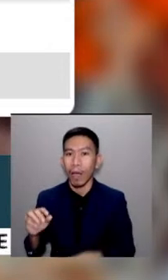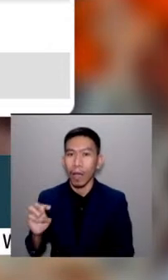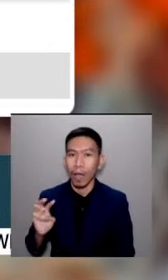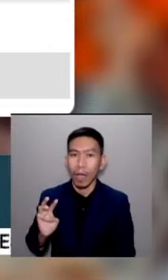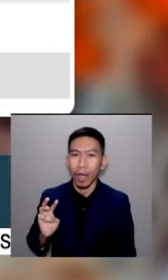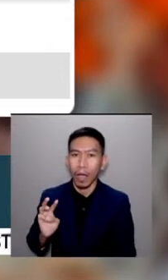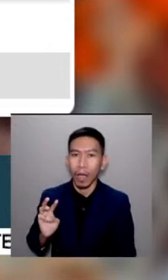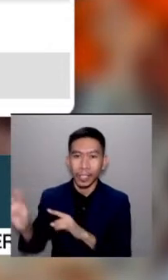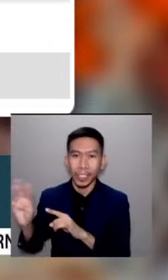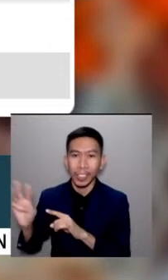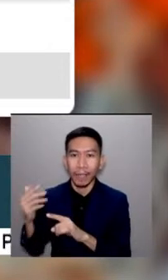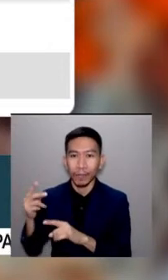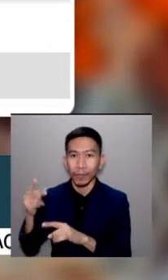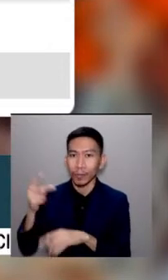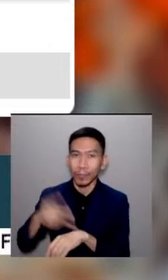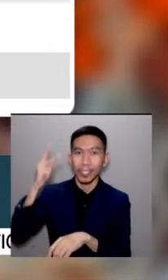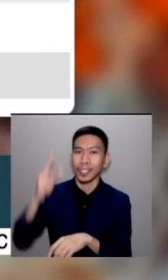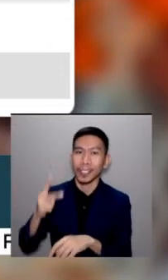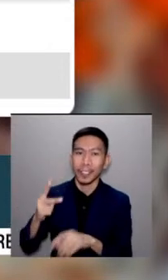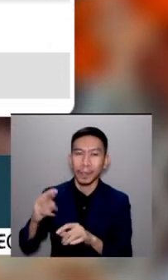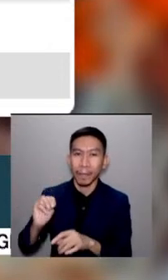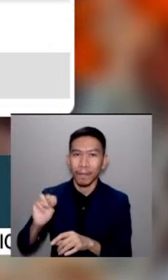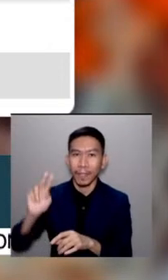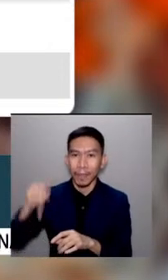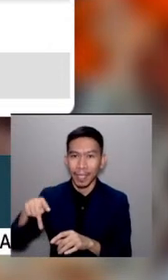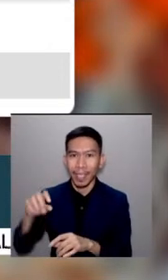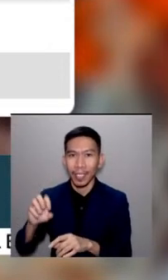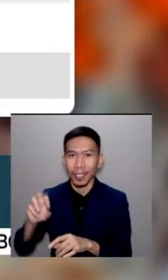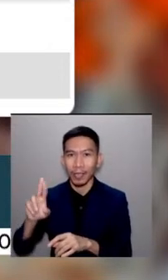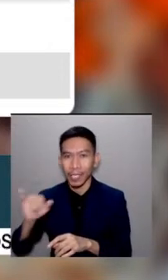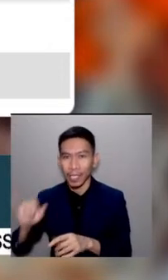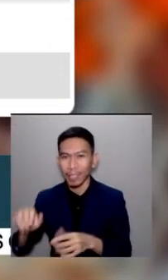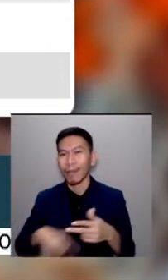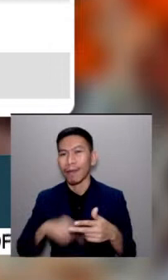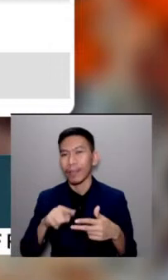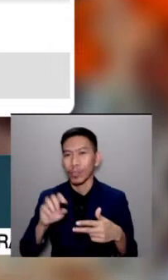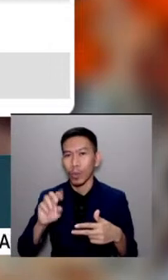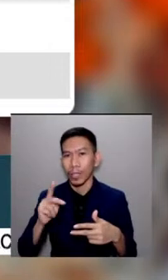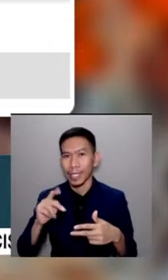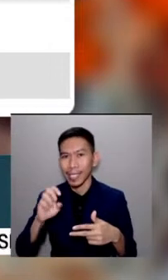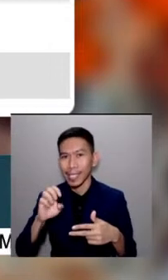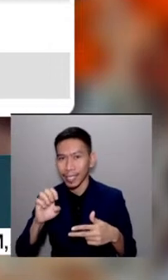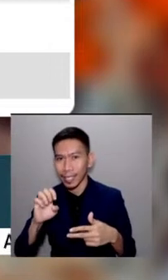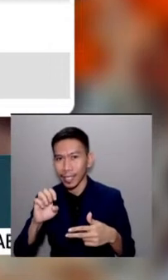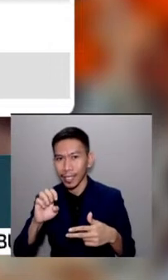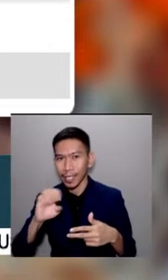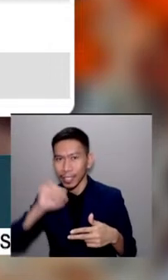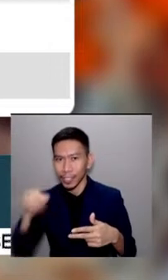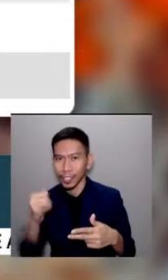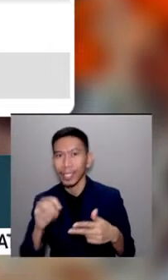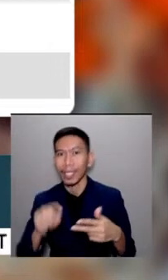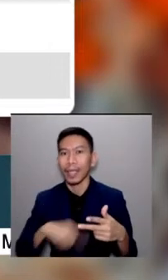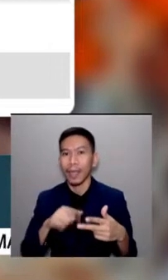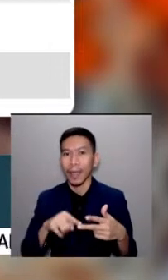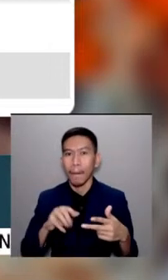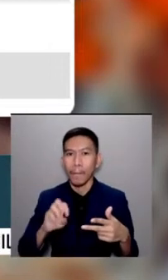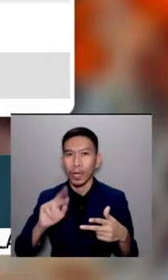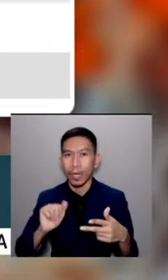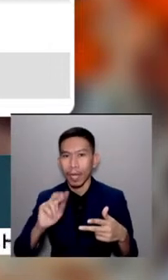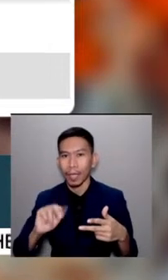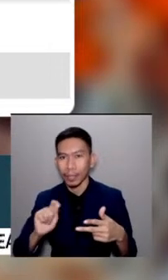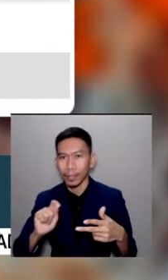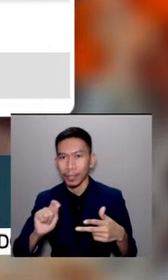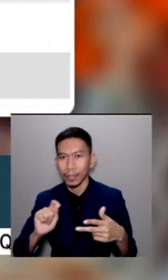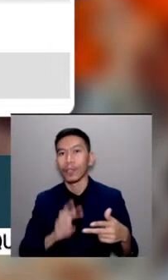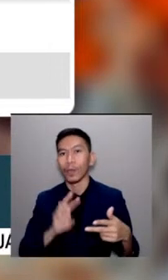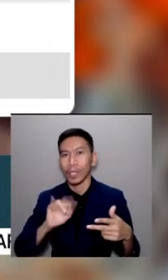includes two-time MVP Steph Curry, last year's MVP Nikola Jokic, and first-time All-Stars Ja Morant and Andrew Wiggins. The